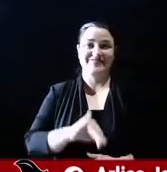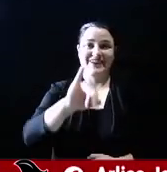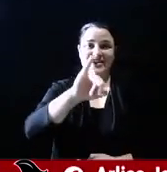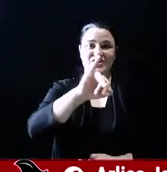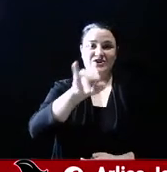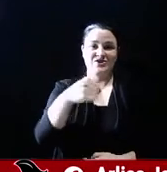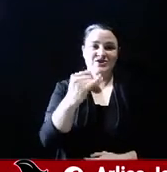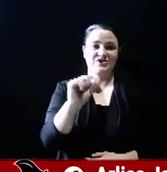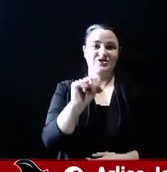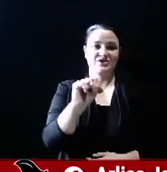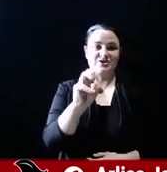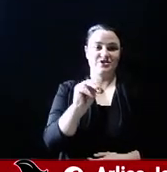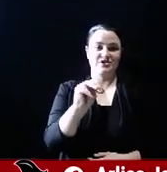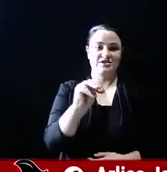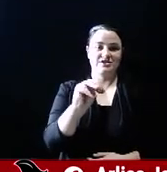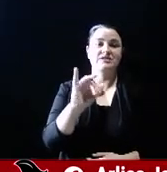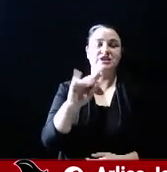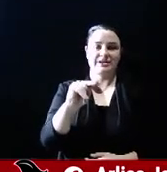Jasmine